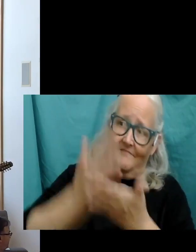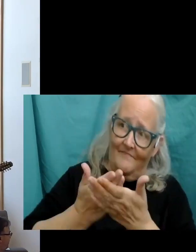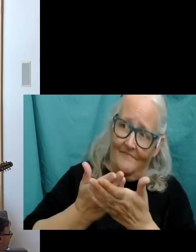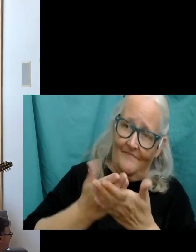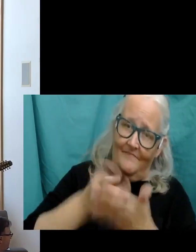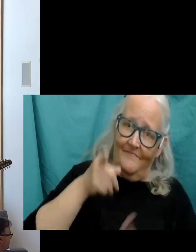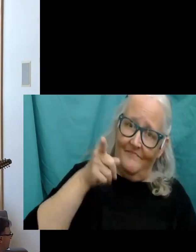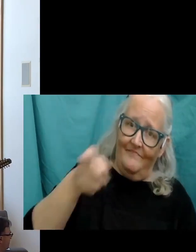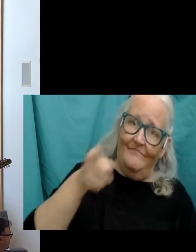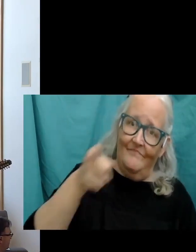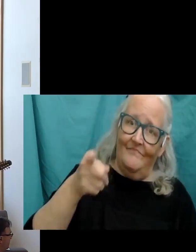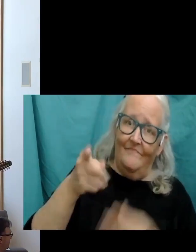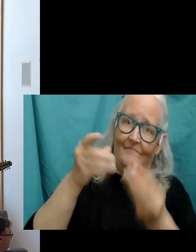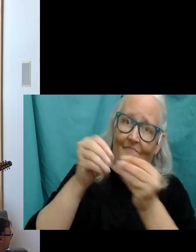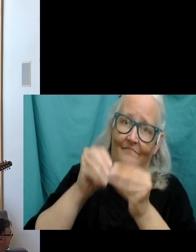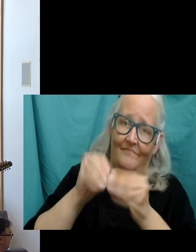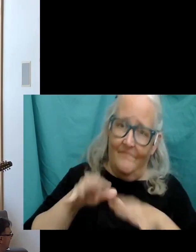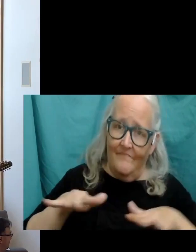another